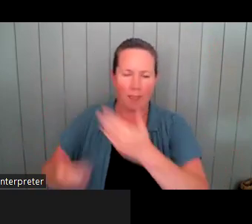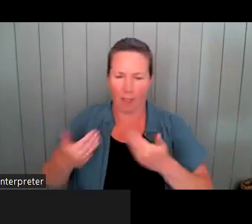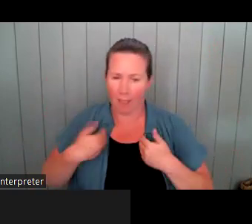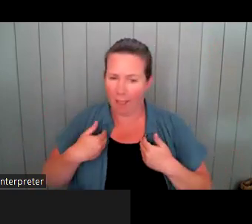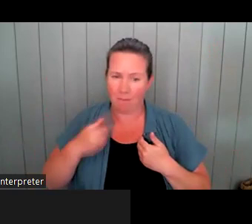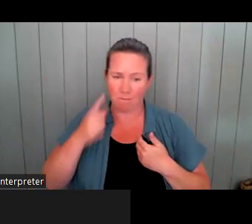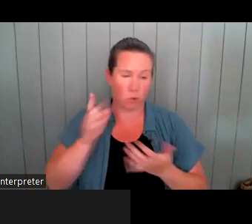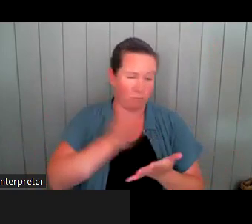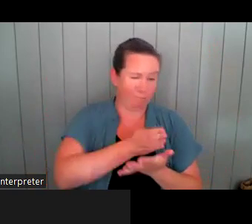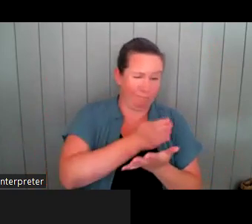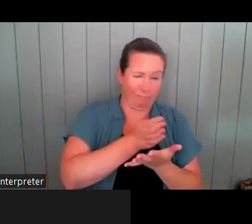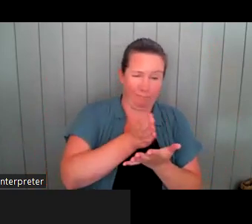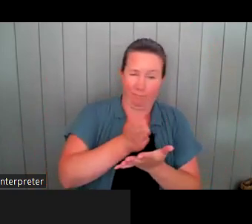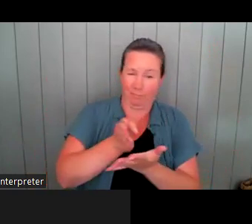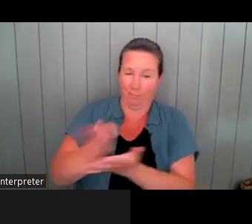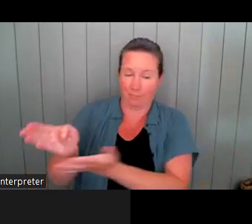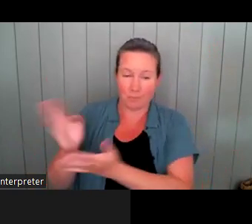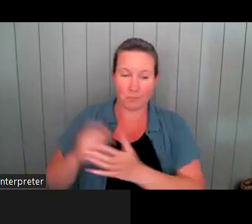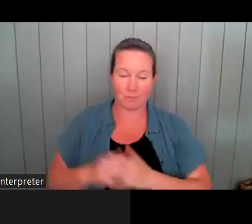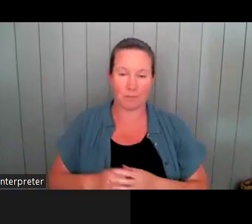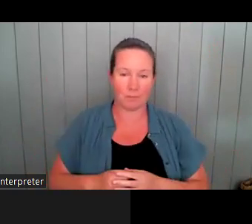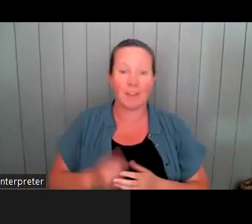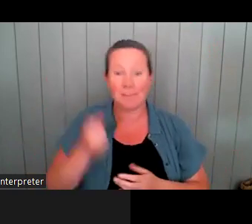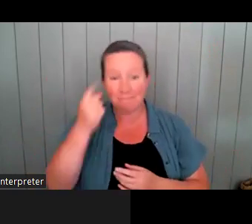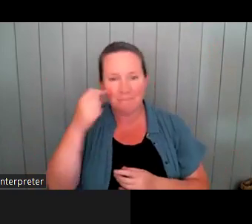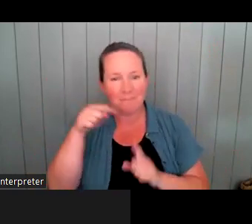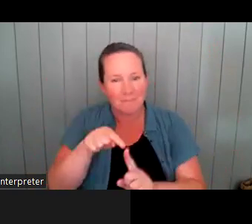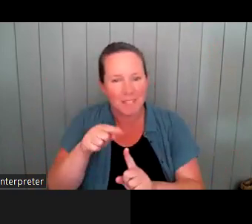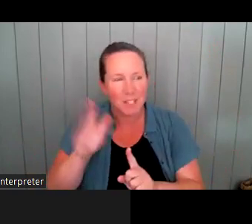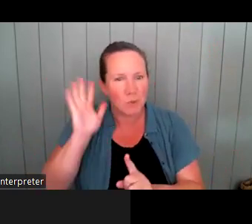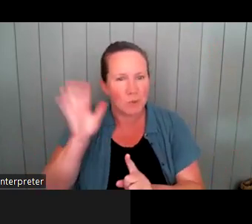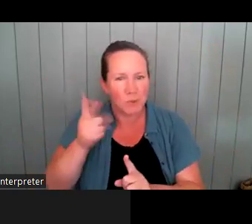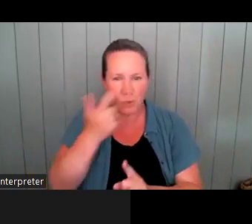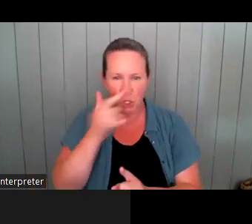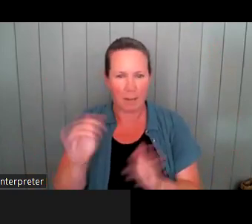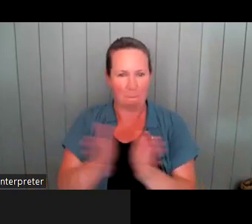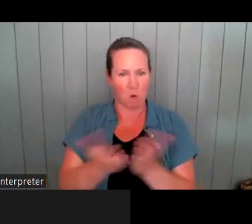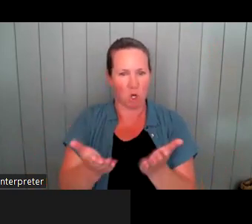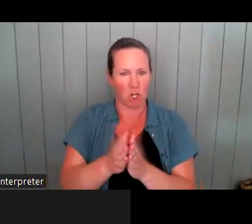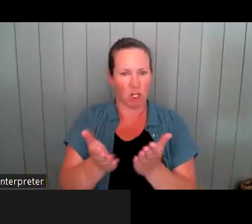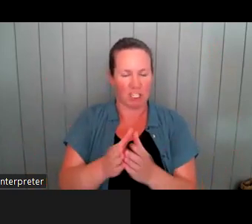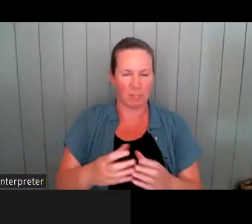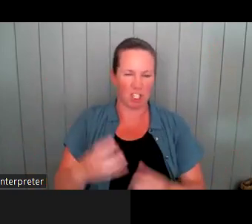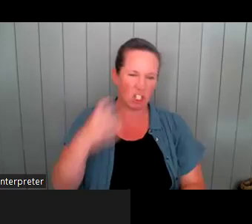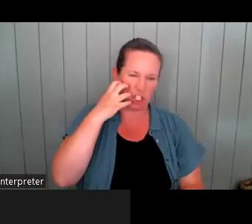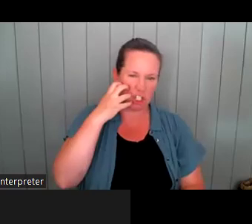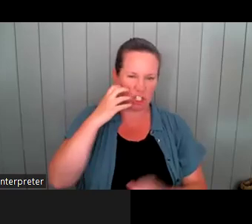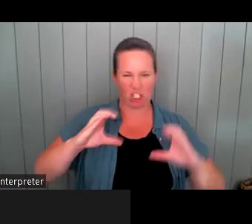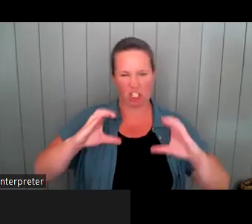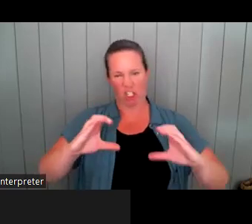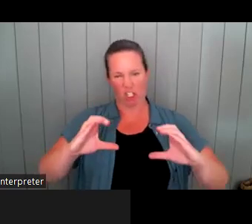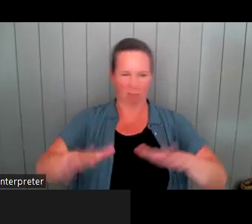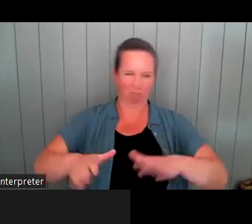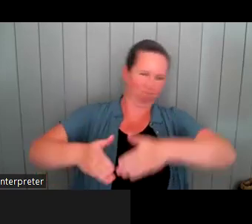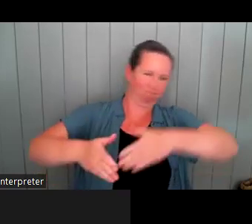really, it used to be a huge book with all sorts of, it looked like a huge dictionary. But then, you